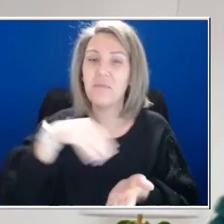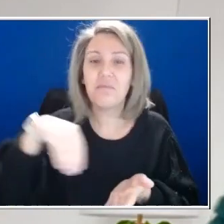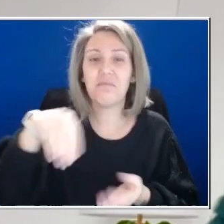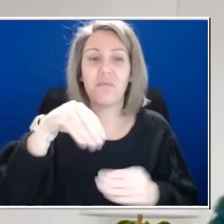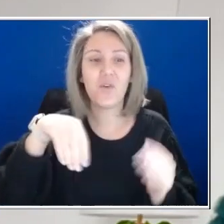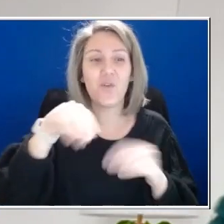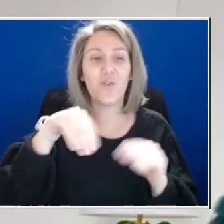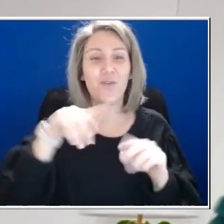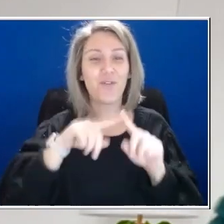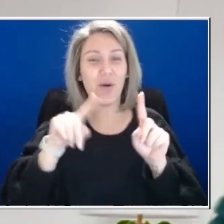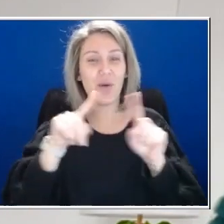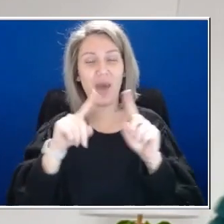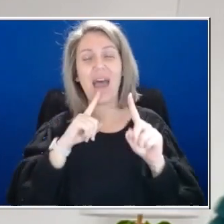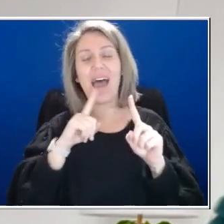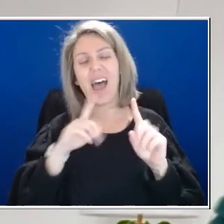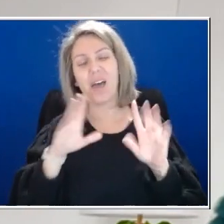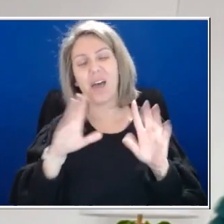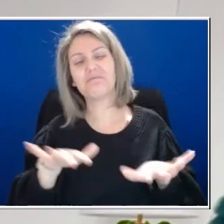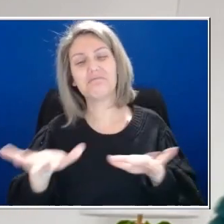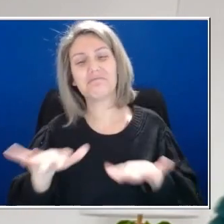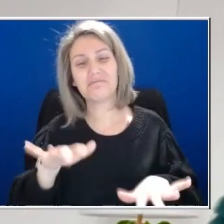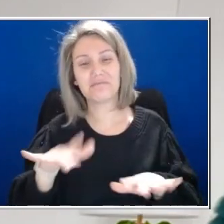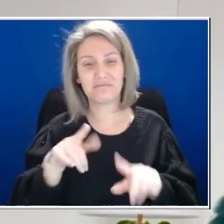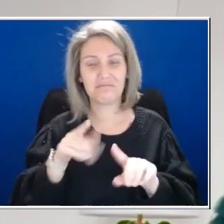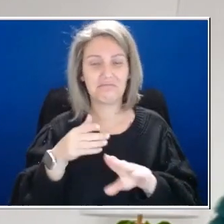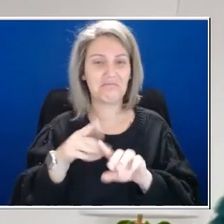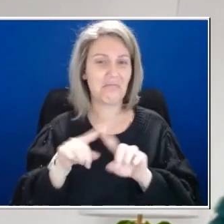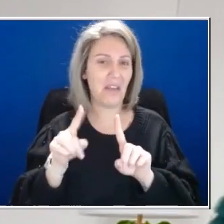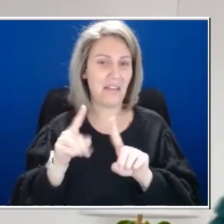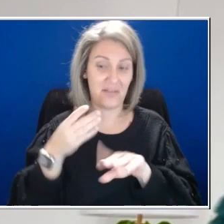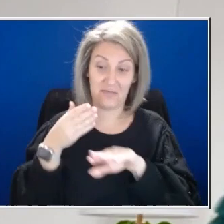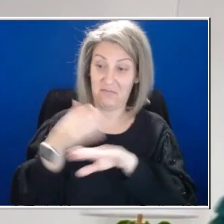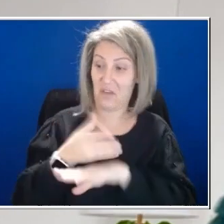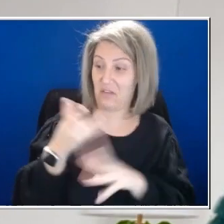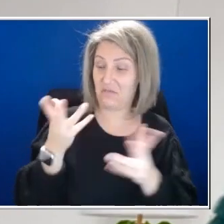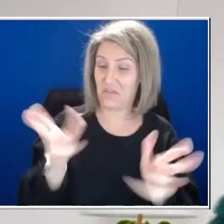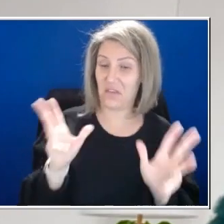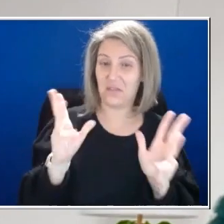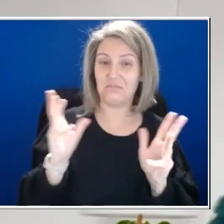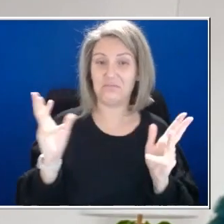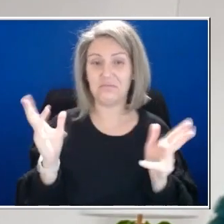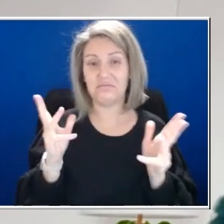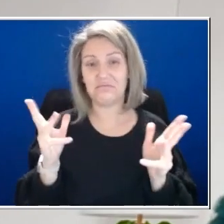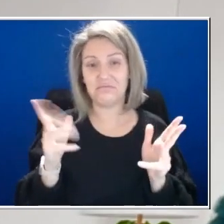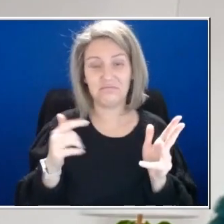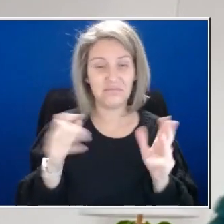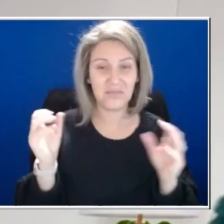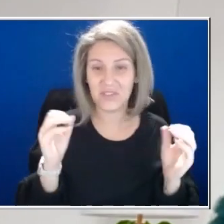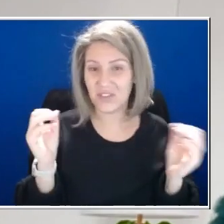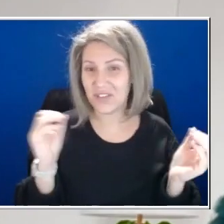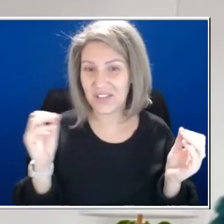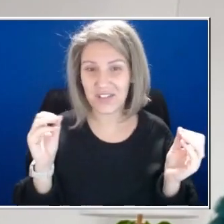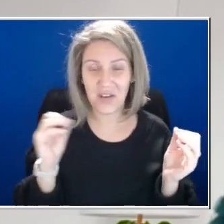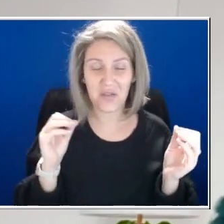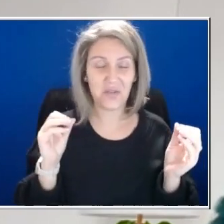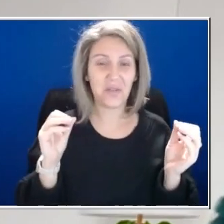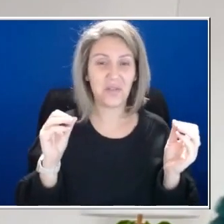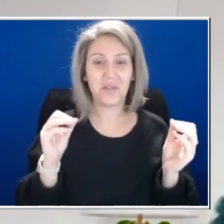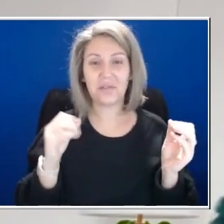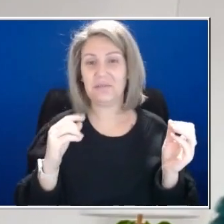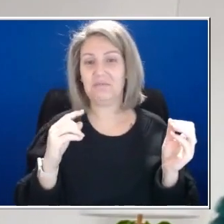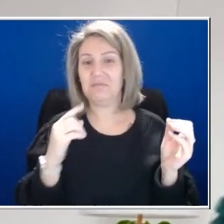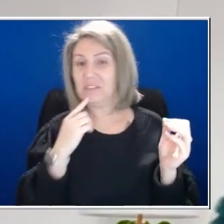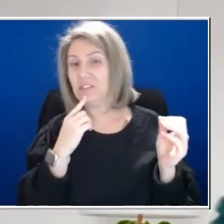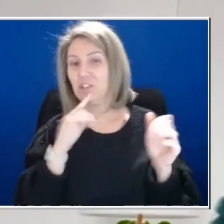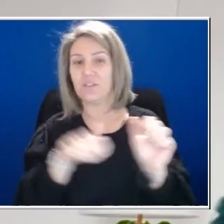it easy. But following that, I didn't have any significant follow-up. I followed up with Dr.